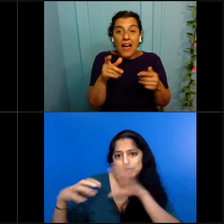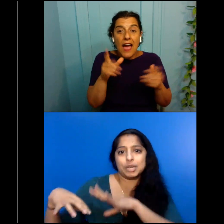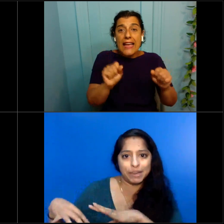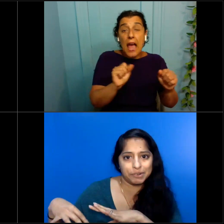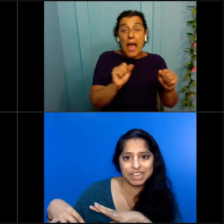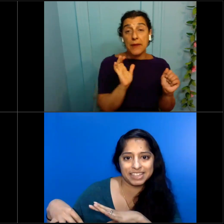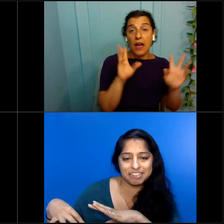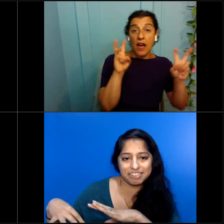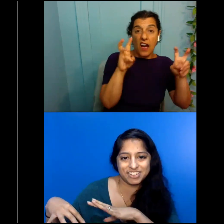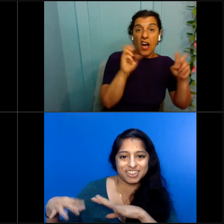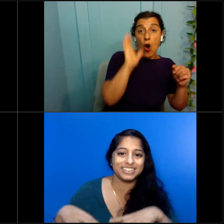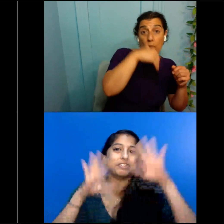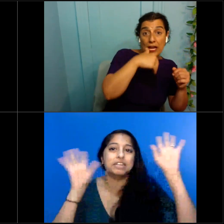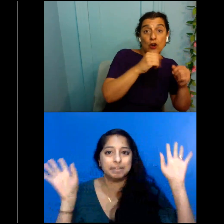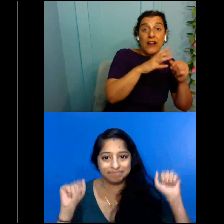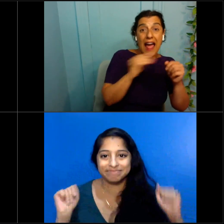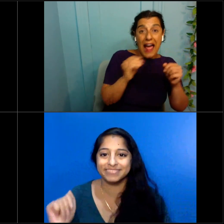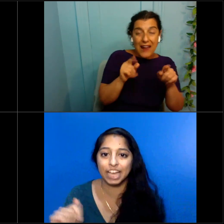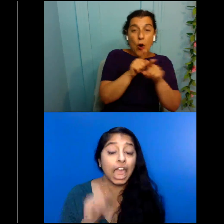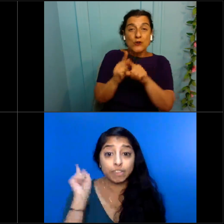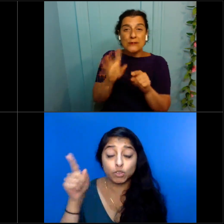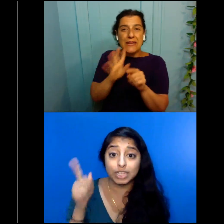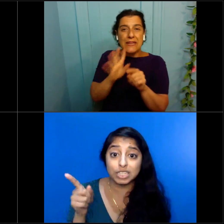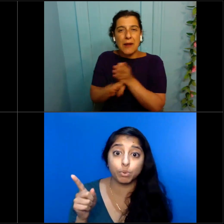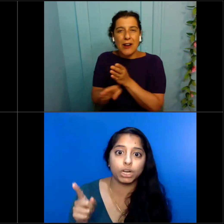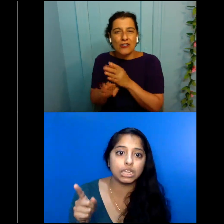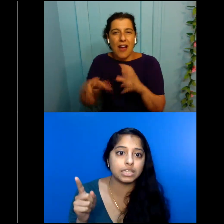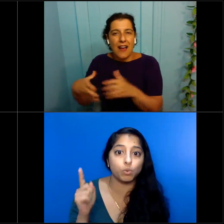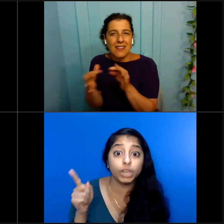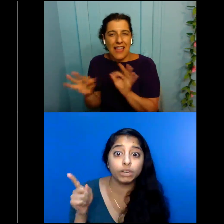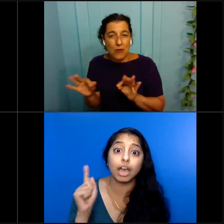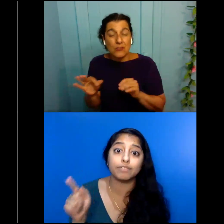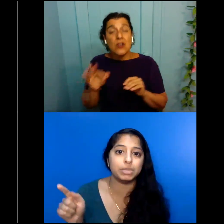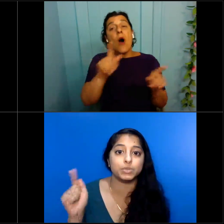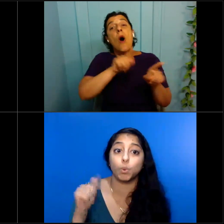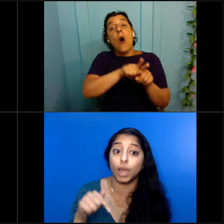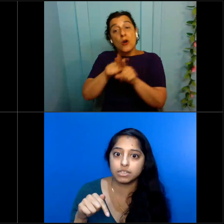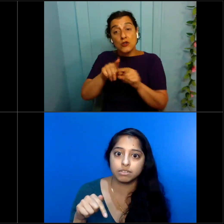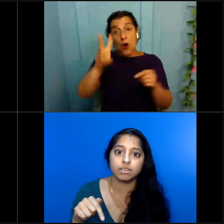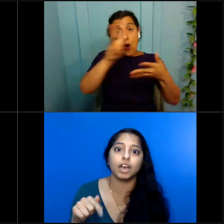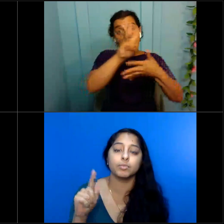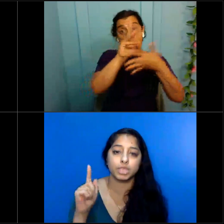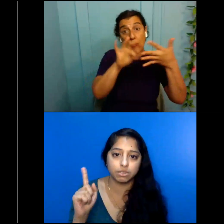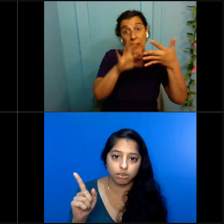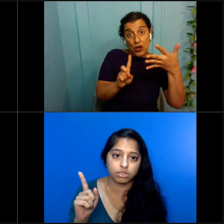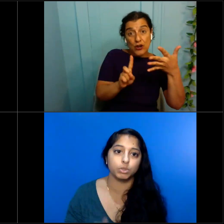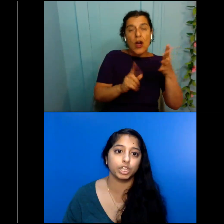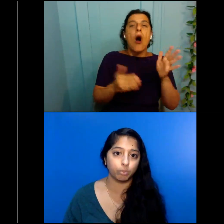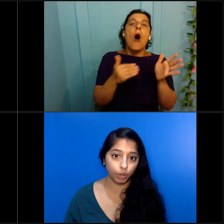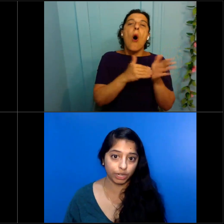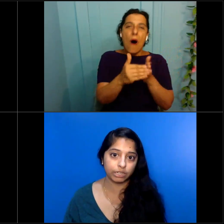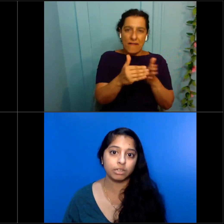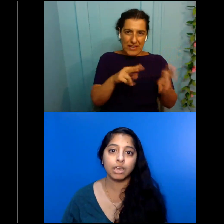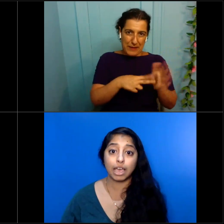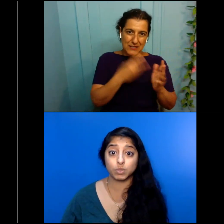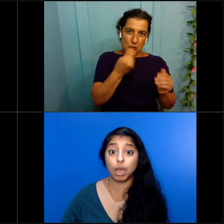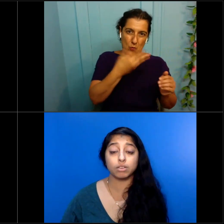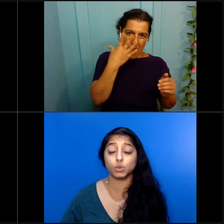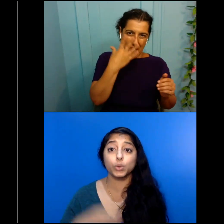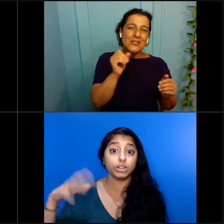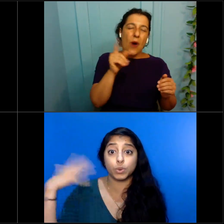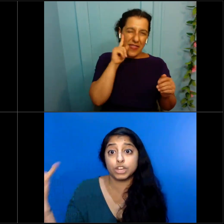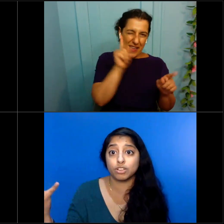also speak a minoritized language, right? So anyway, yeah. And the other thing that's important is that weird often means white. So that's also really important